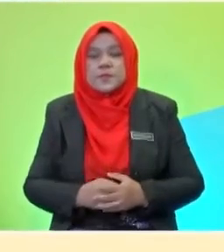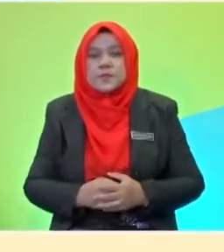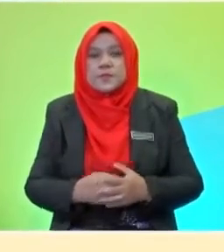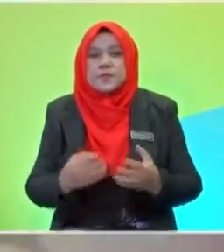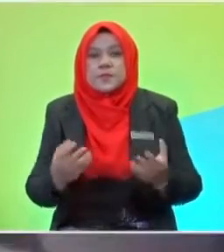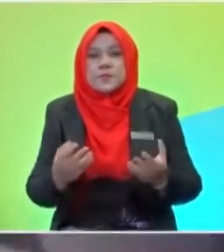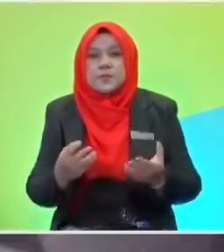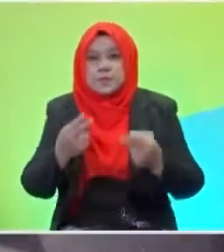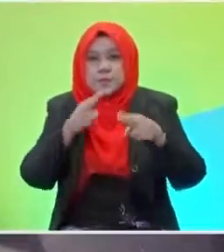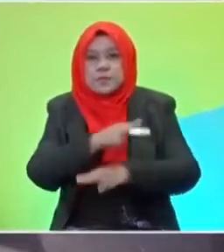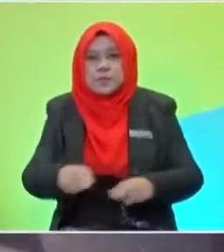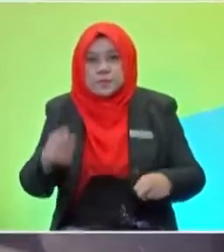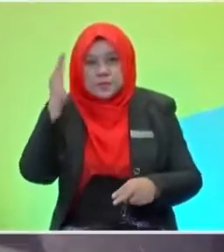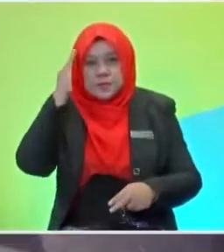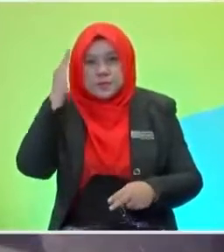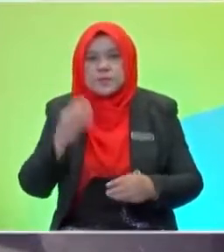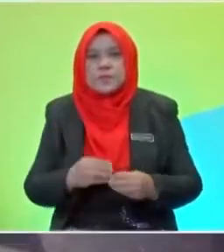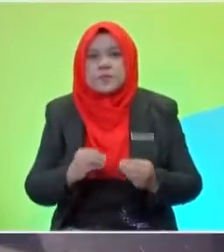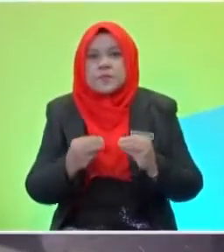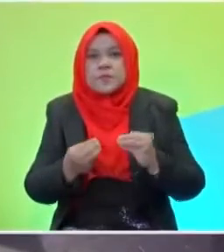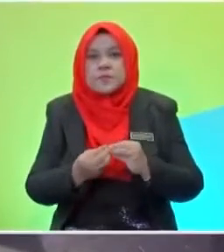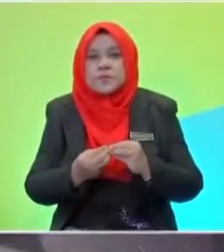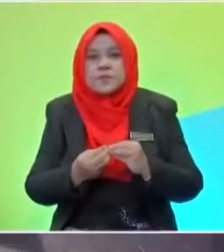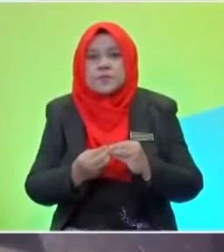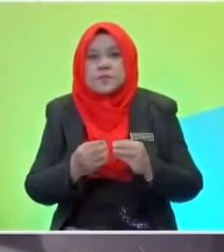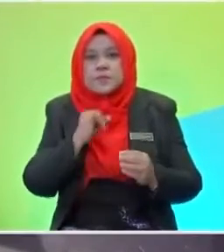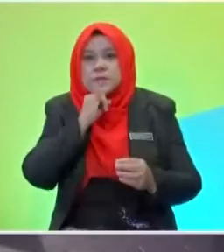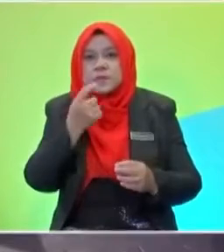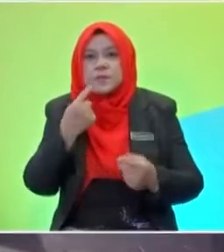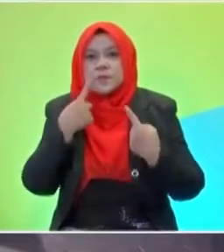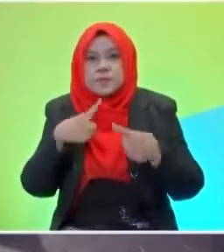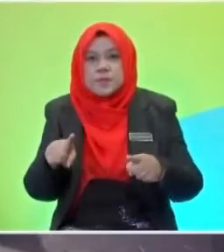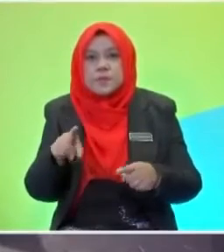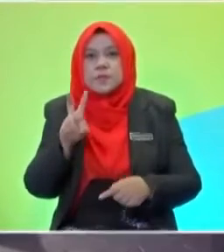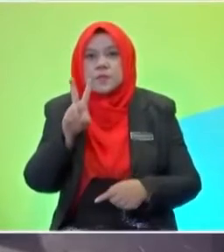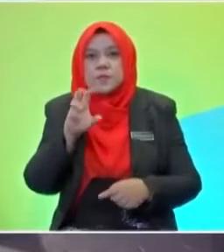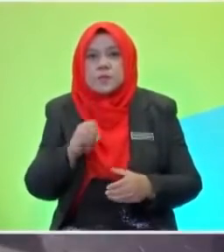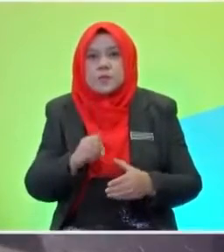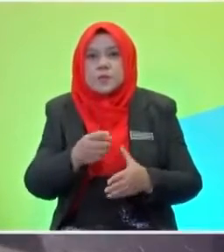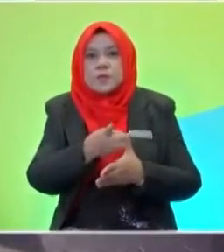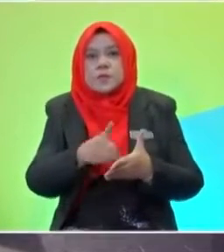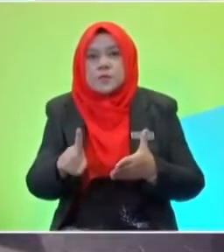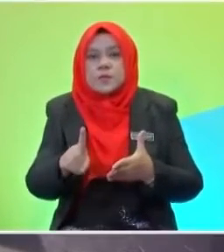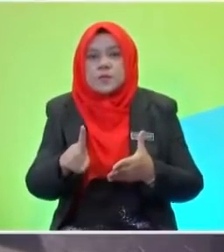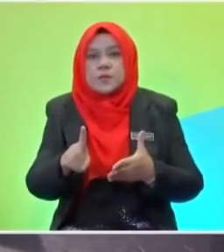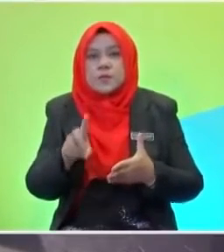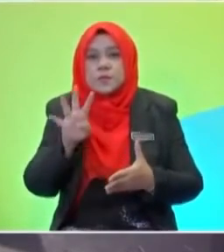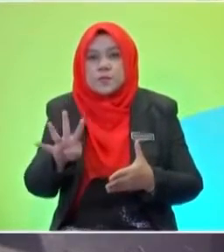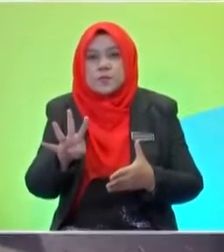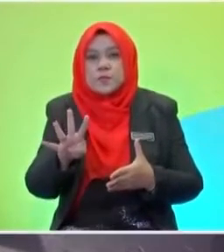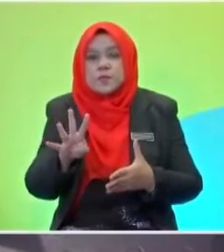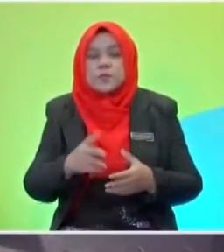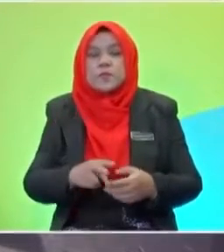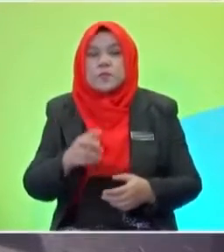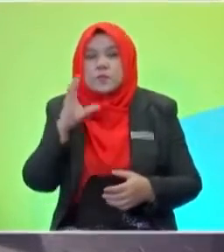now this is unknown number also. Mm. But the unknown number is at the answer. Okay. So 20 divided by 4 is equivalent to V. So to find